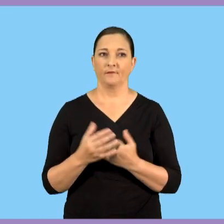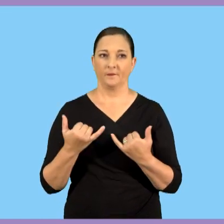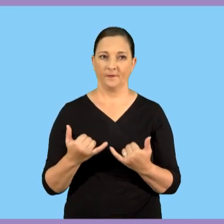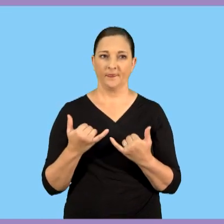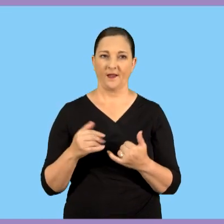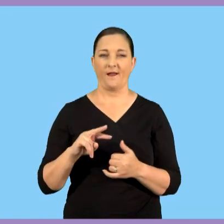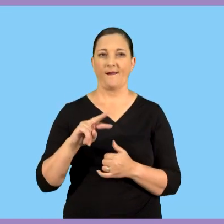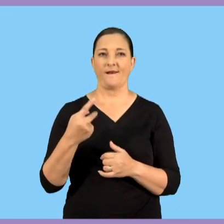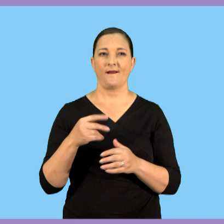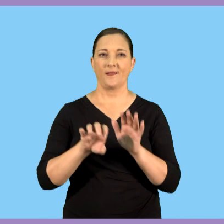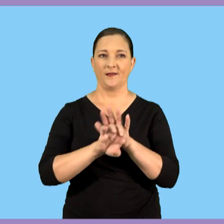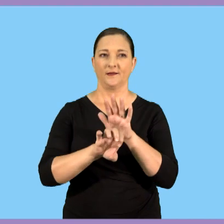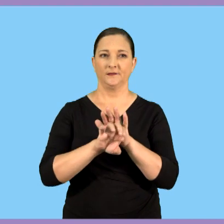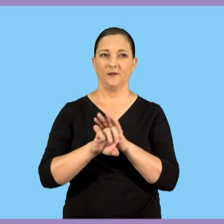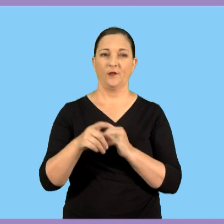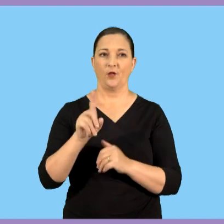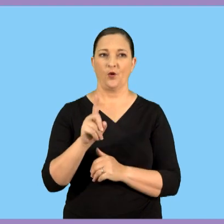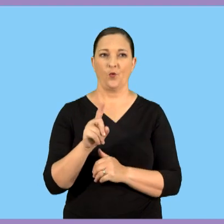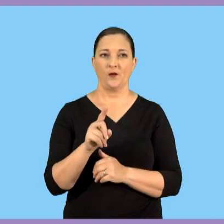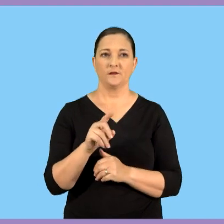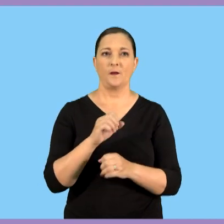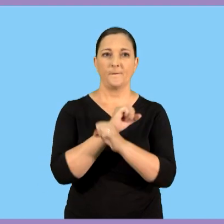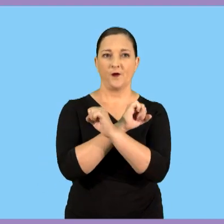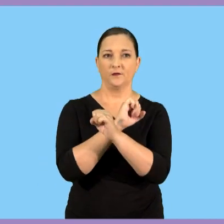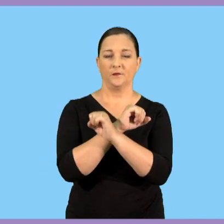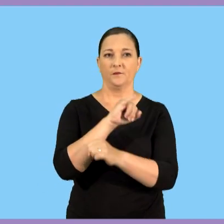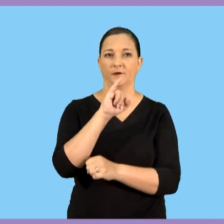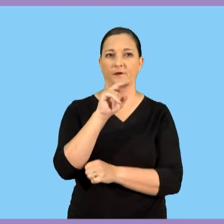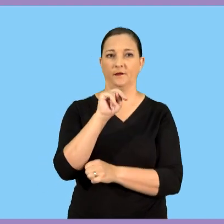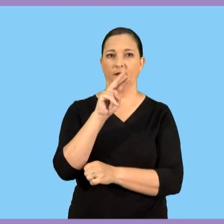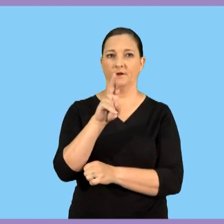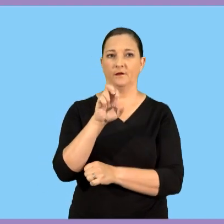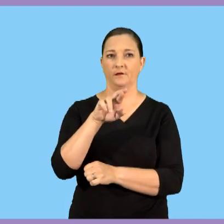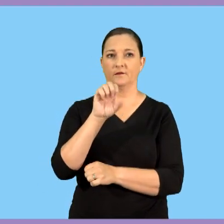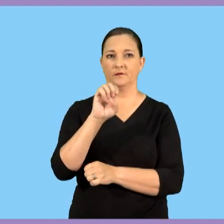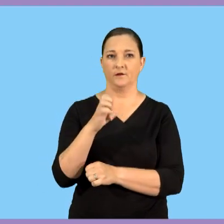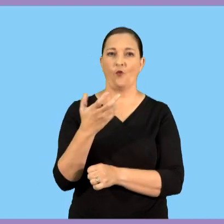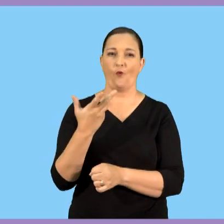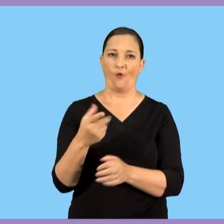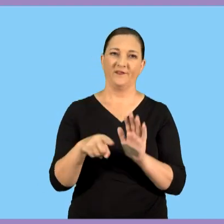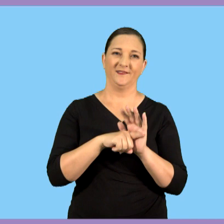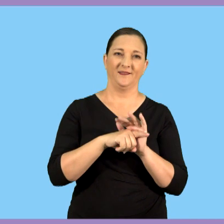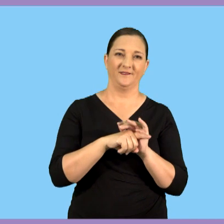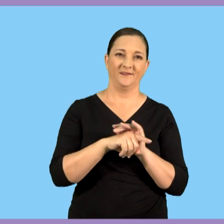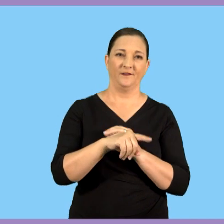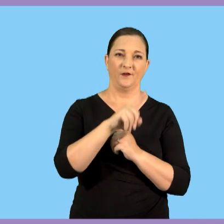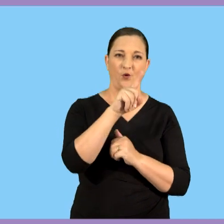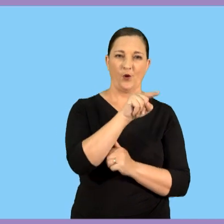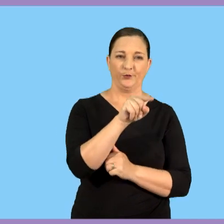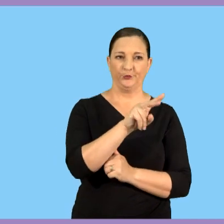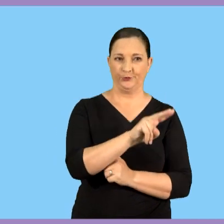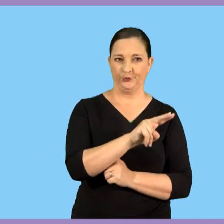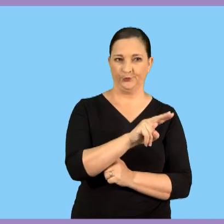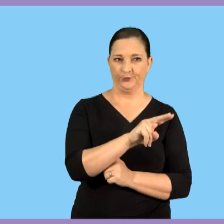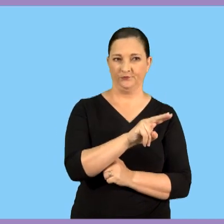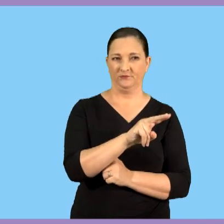Another example, the multiplicative inverse of a negative 1/2, or 1/2. So a negative